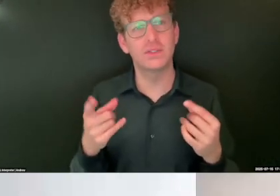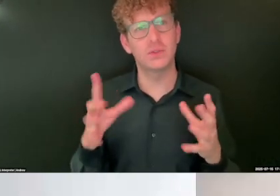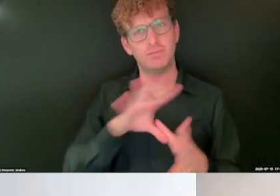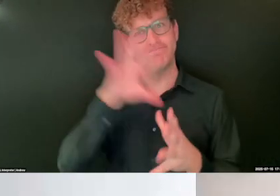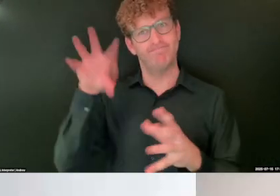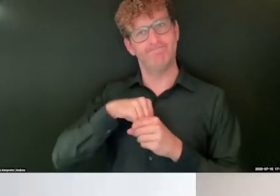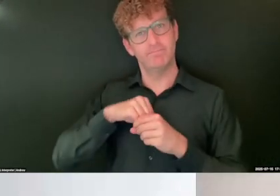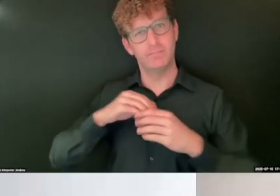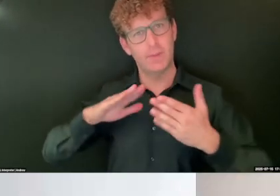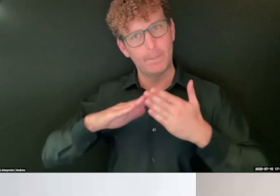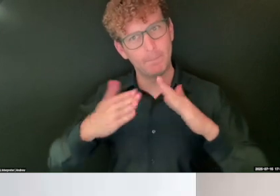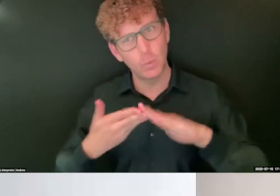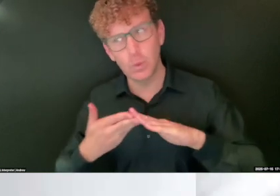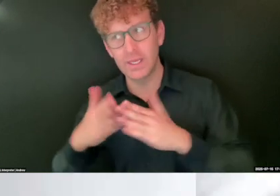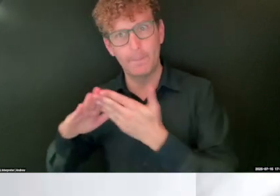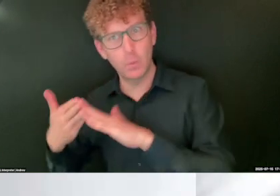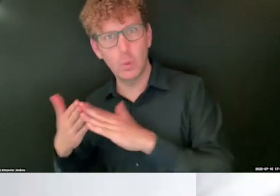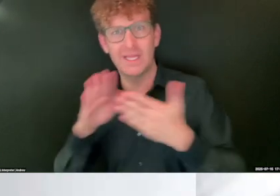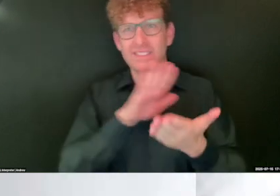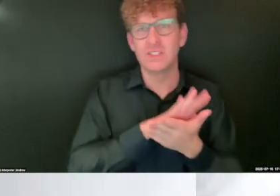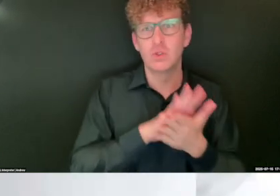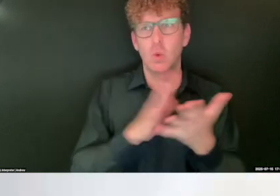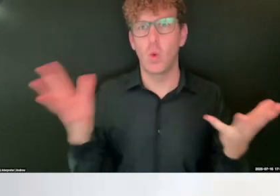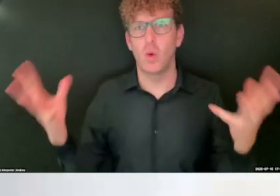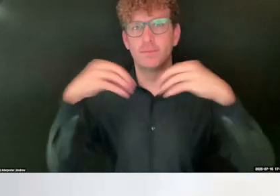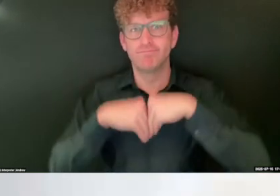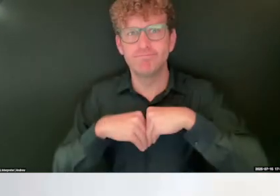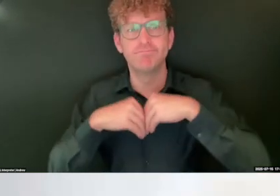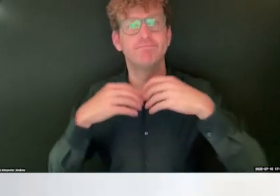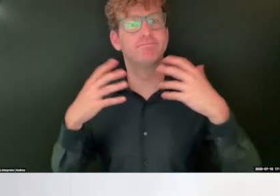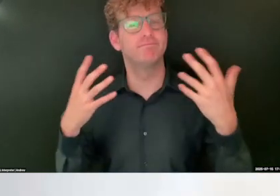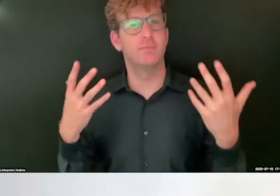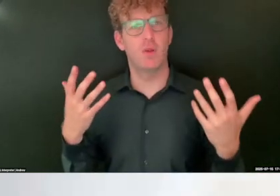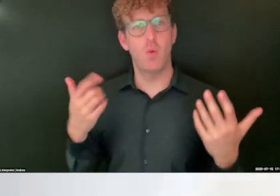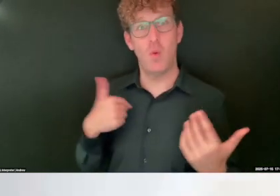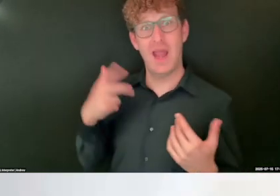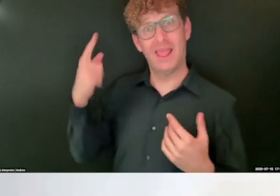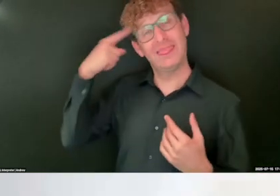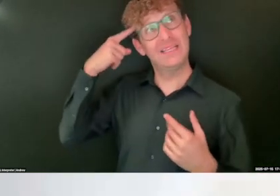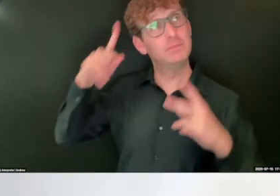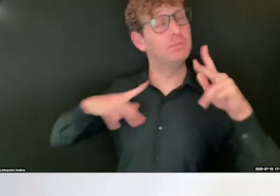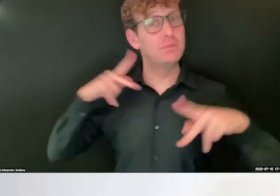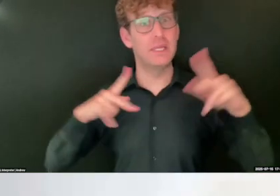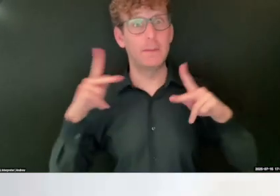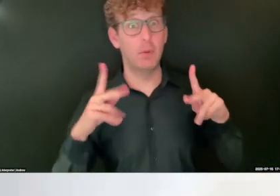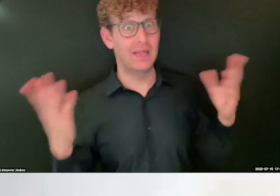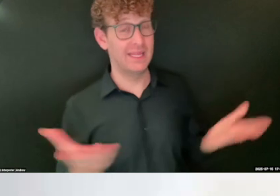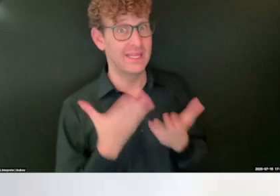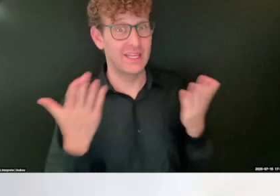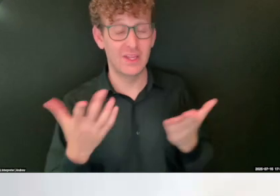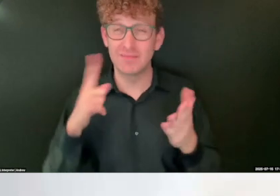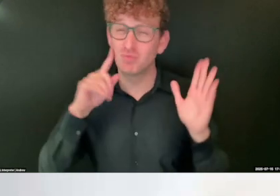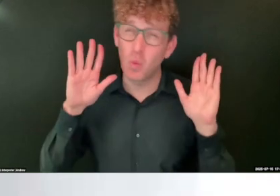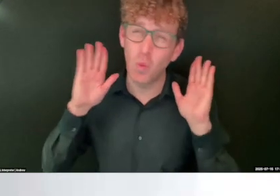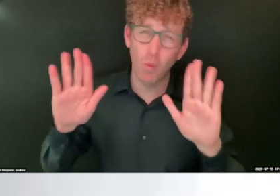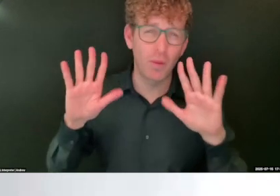together as looking at the entire child. When I think of the people that are here, It's such a great group of stakeholders. We have